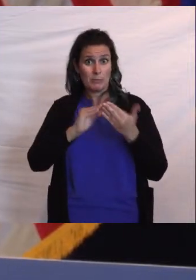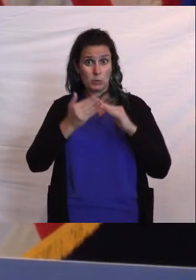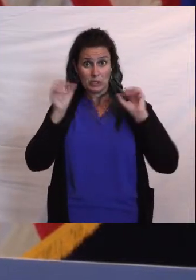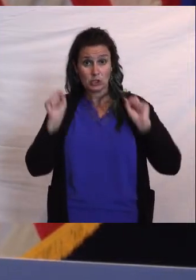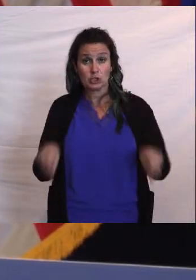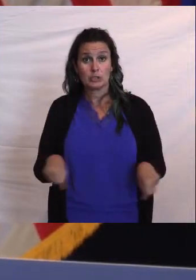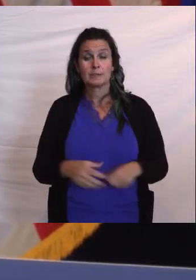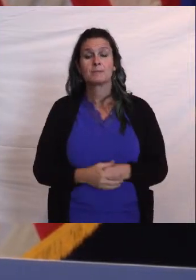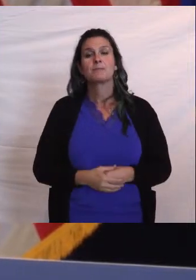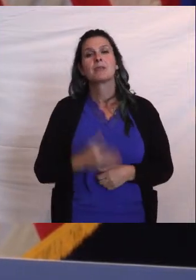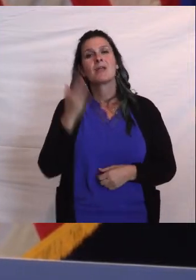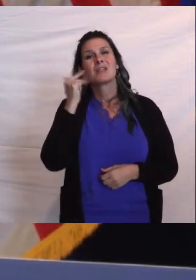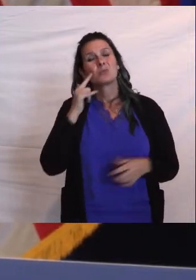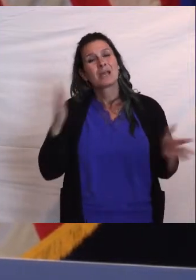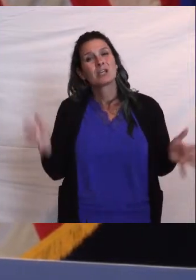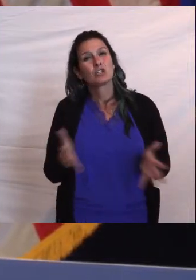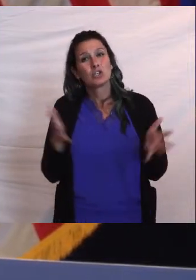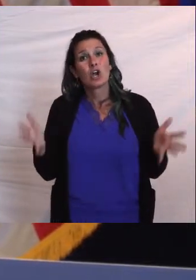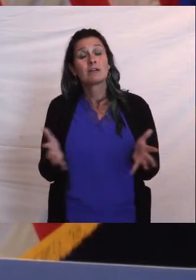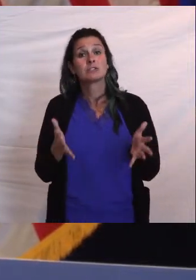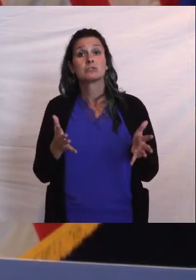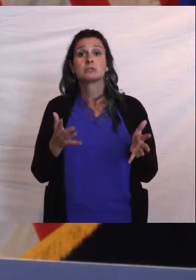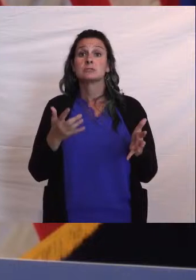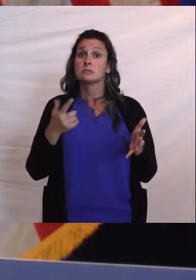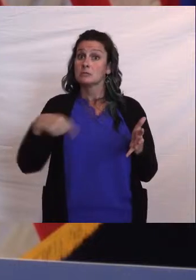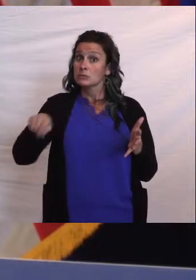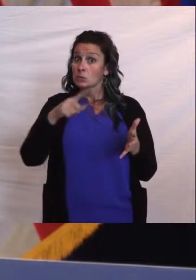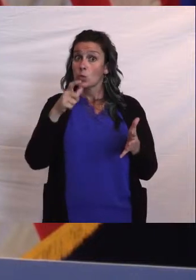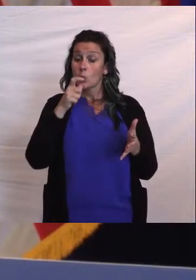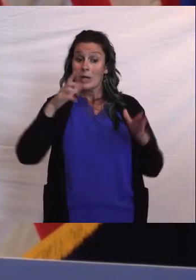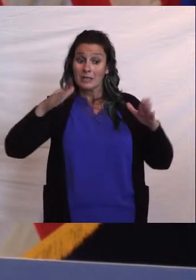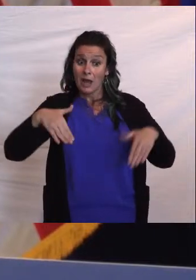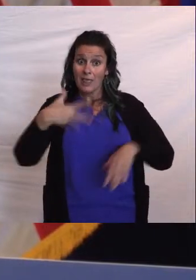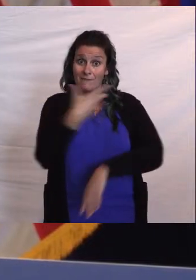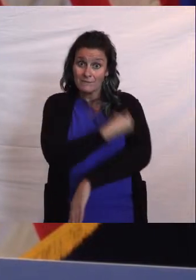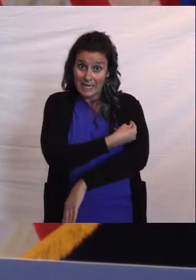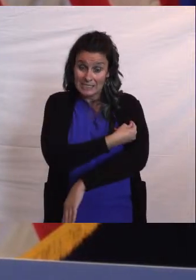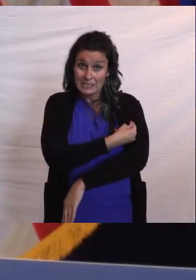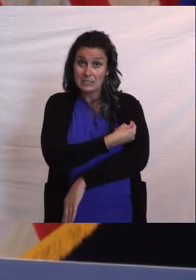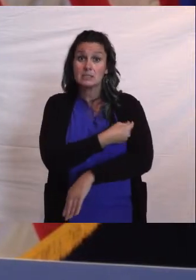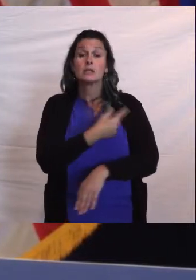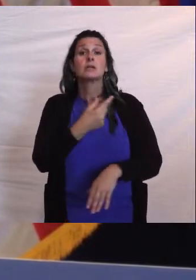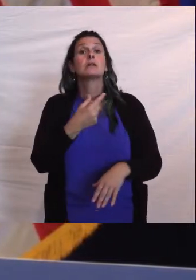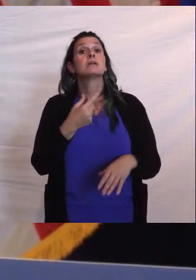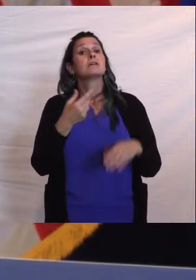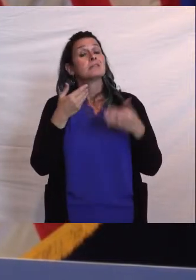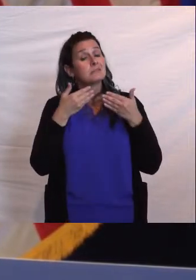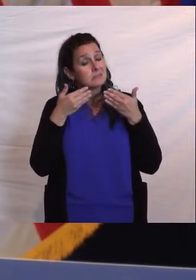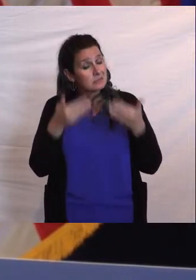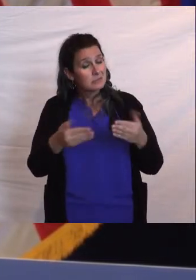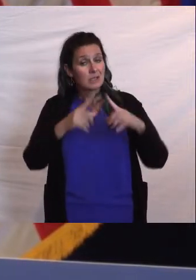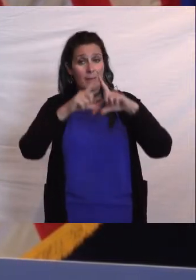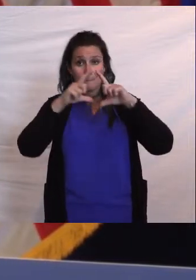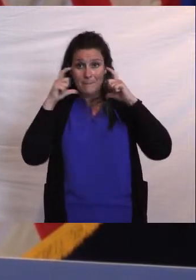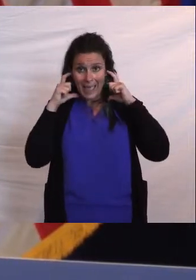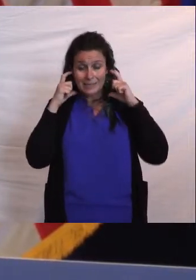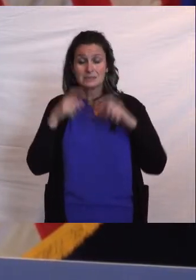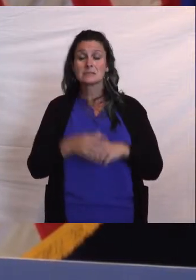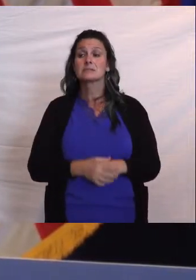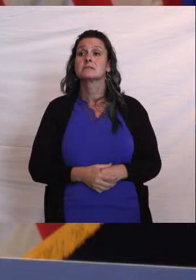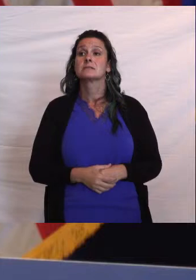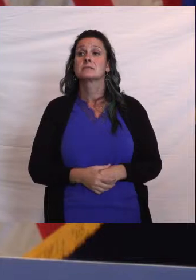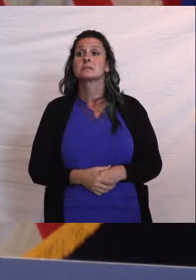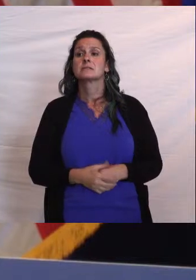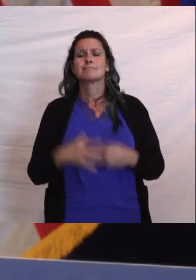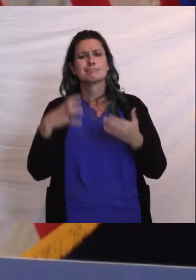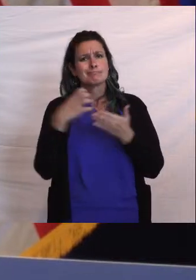why, we always are encouraging individuals who are unvaccinated to continue to wear masks and to also